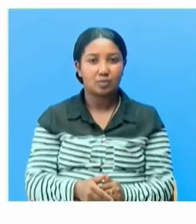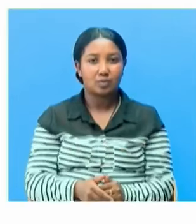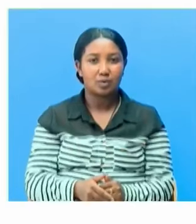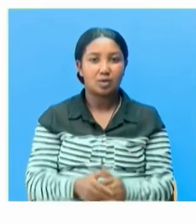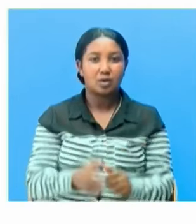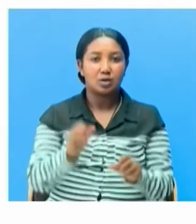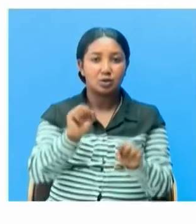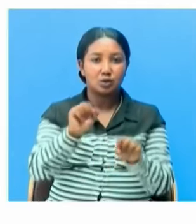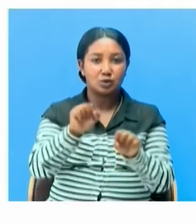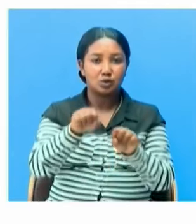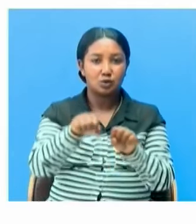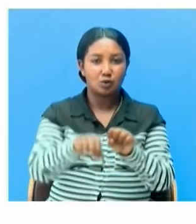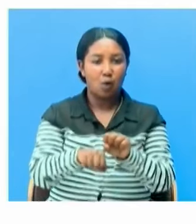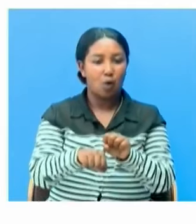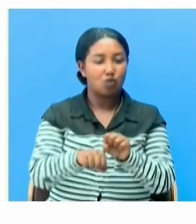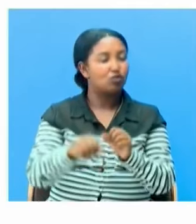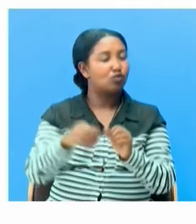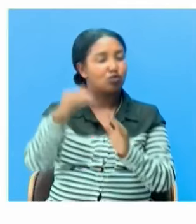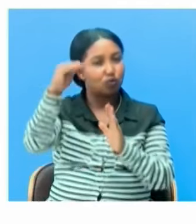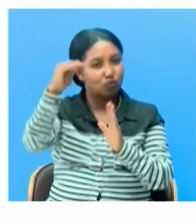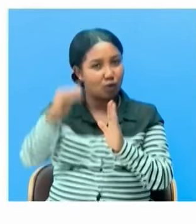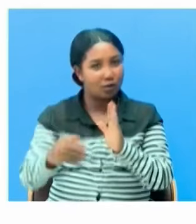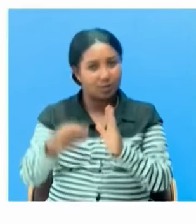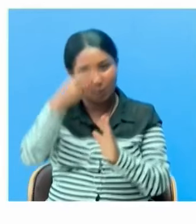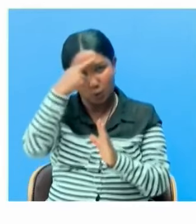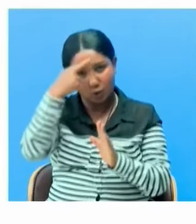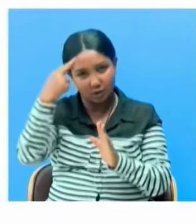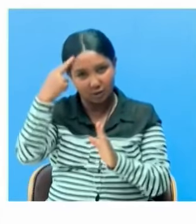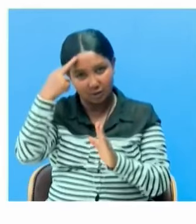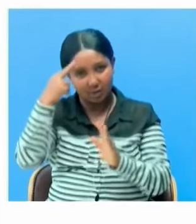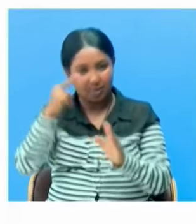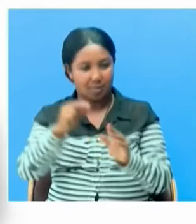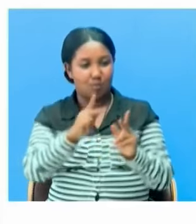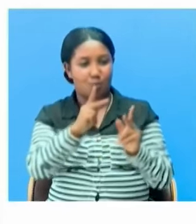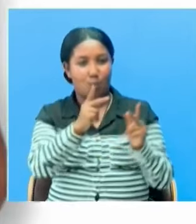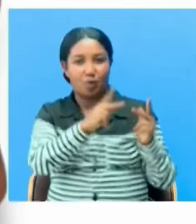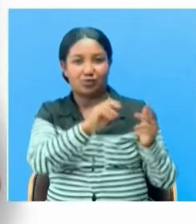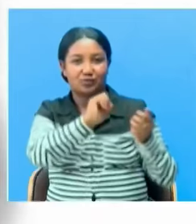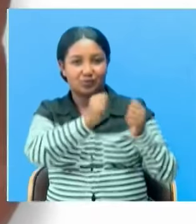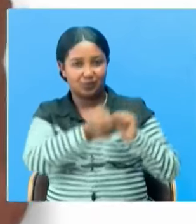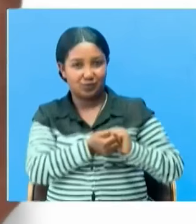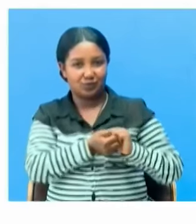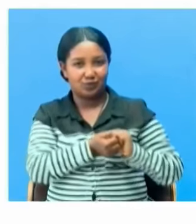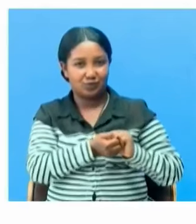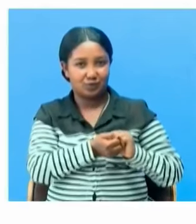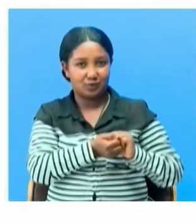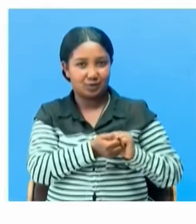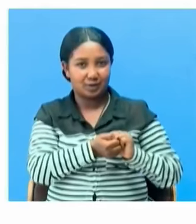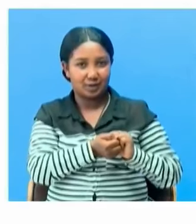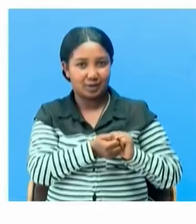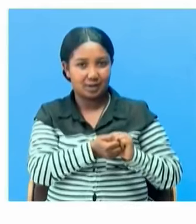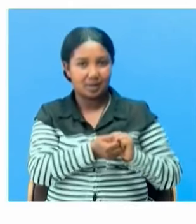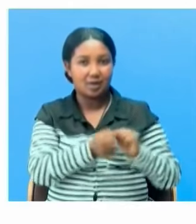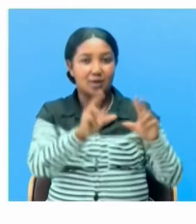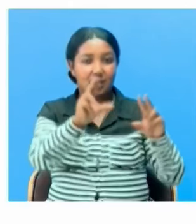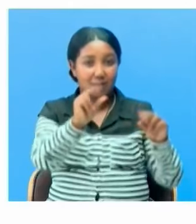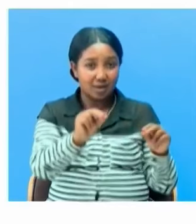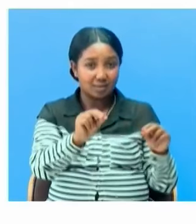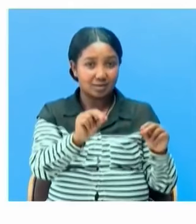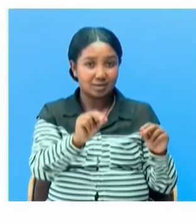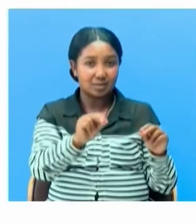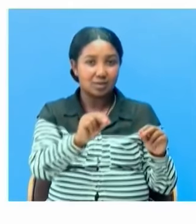so short because we are changing the position. When we're changing the position in not